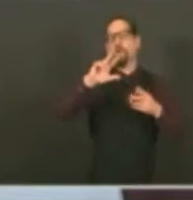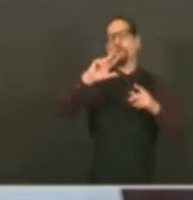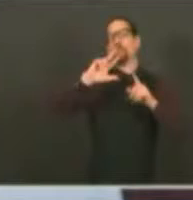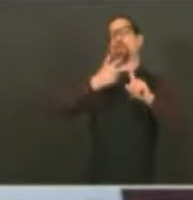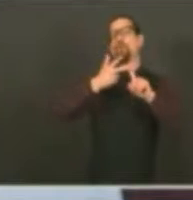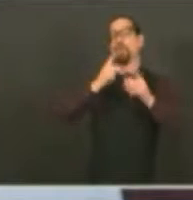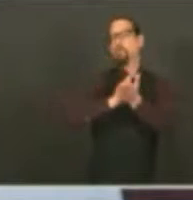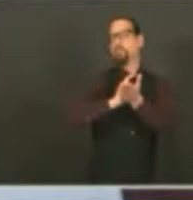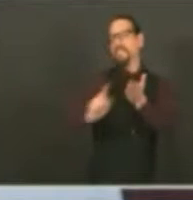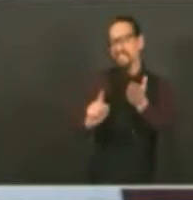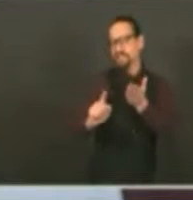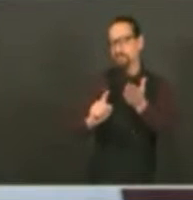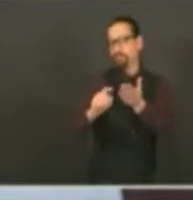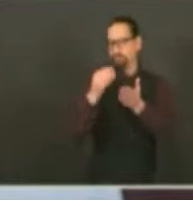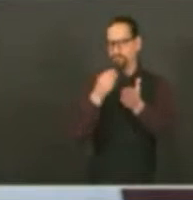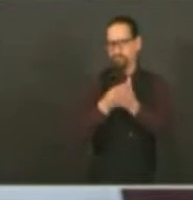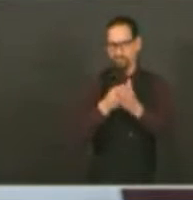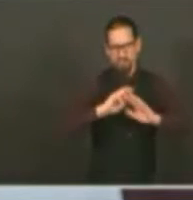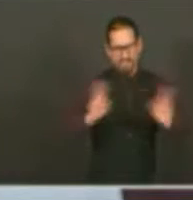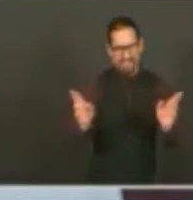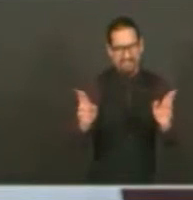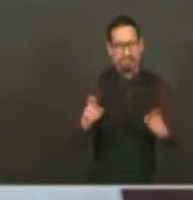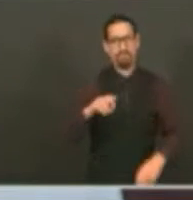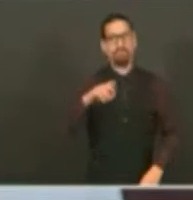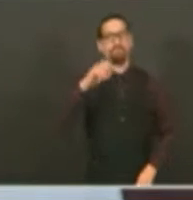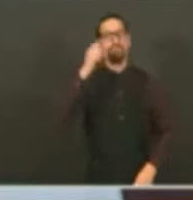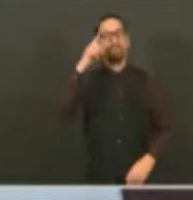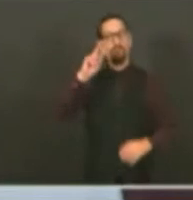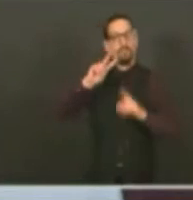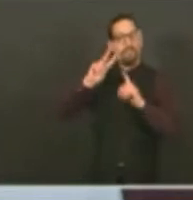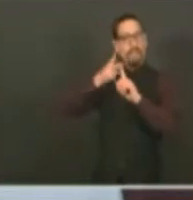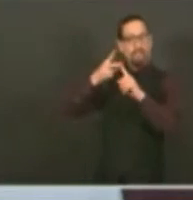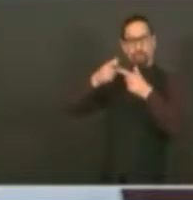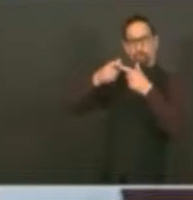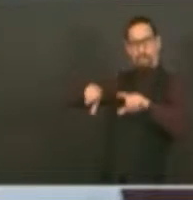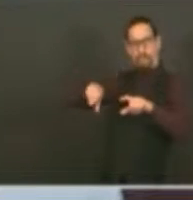And it'll be half as much as you received in your first check.